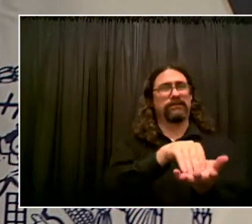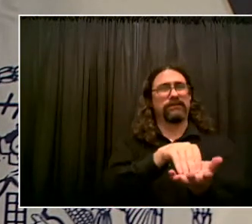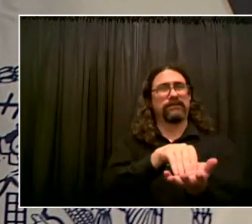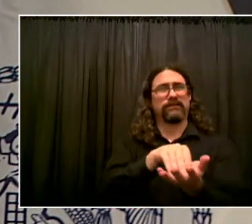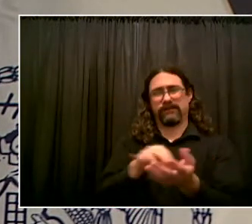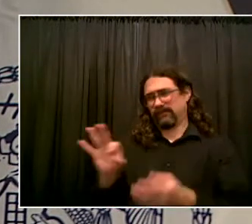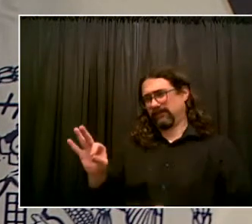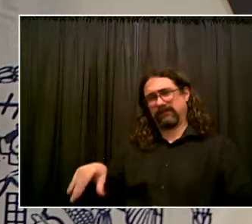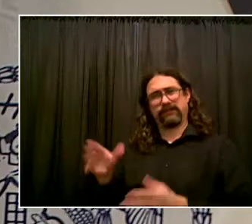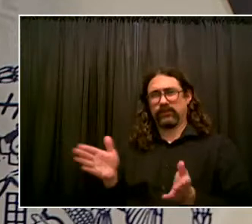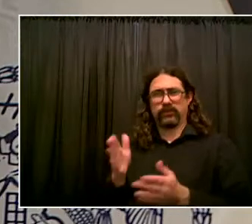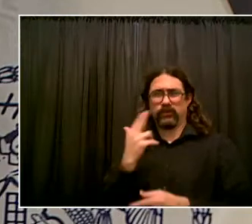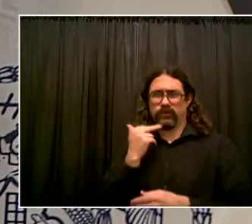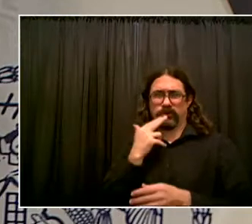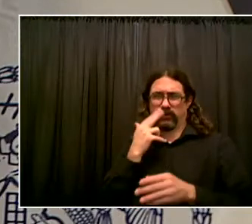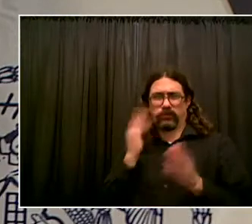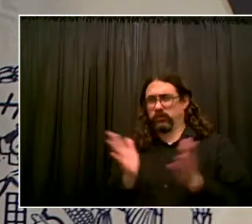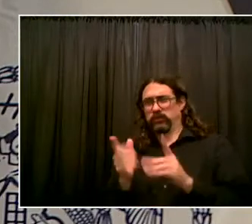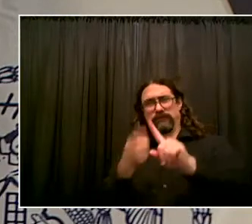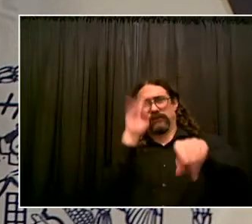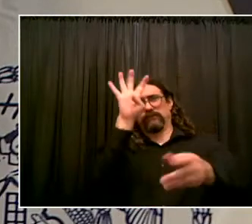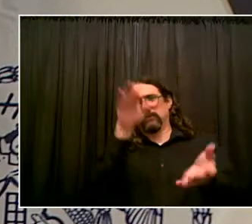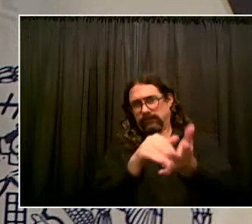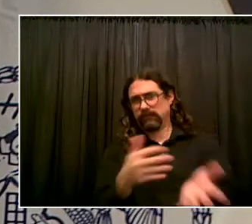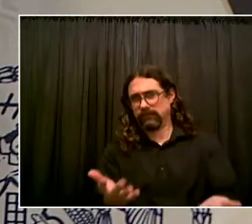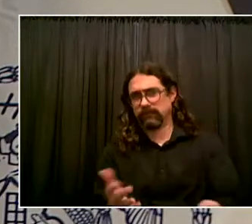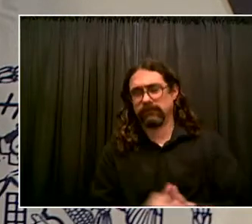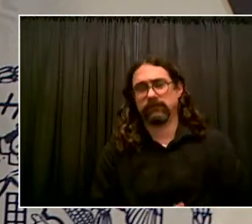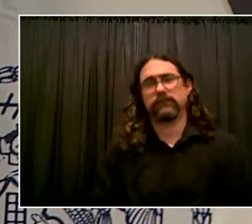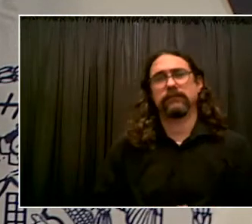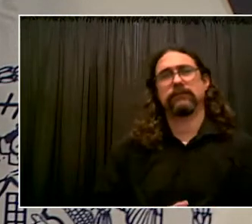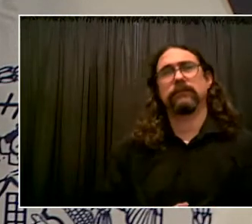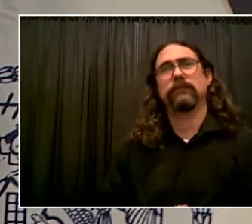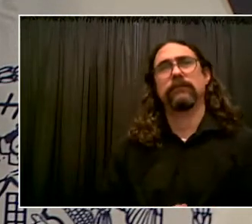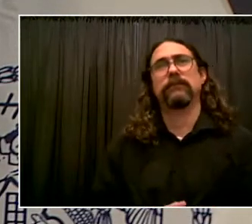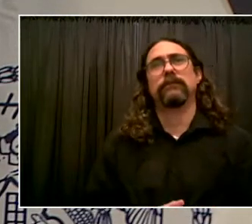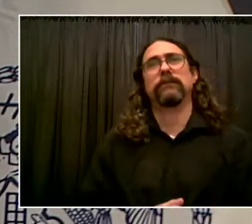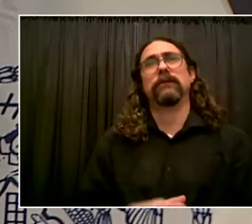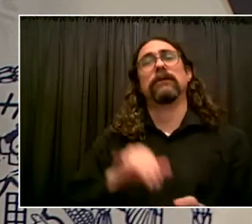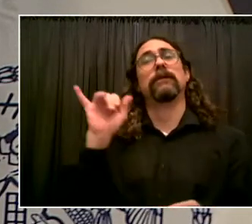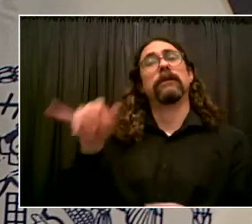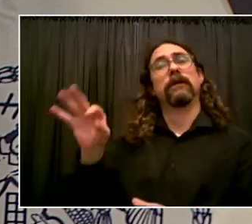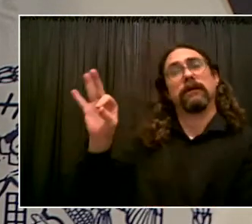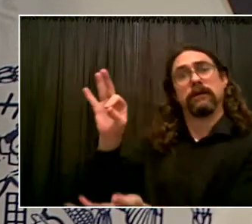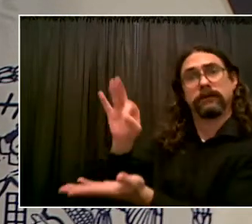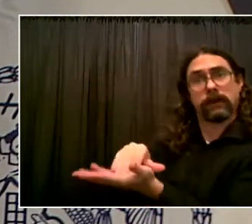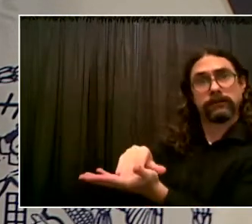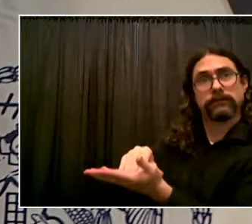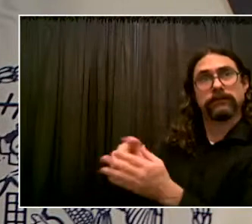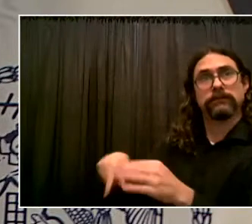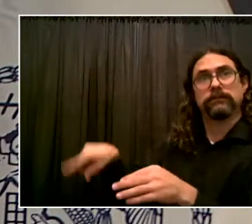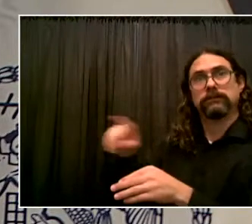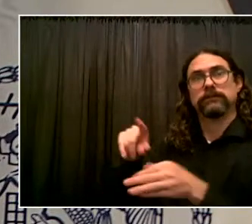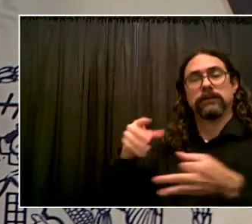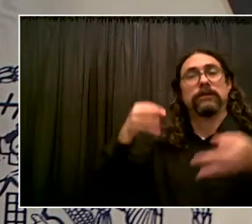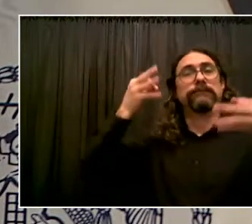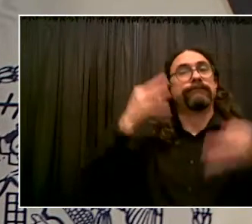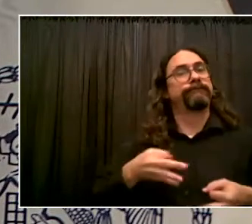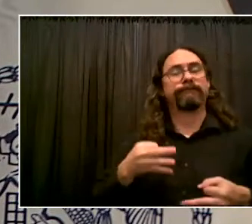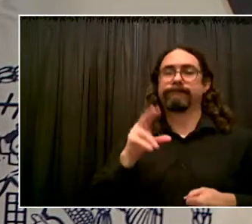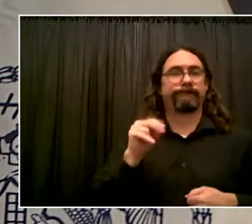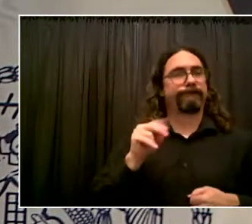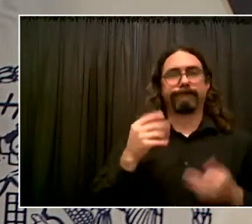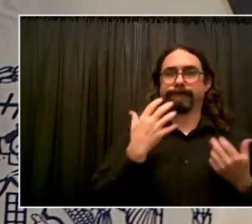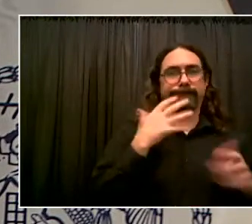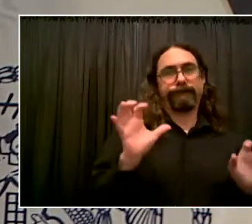9,000 at this hour have chosen leave without pay. They are not vaccinated. They did not validly apply for one of the